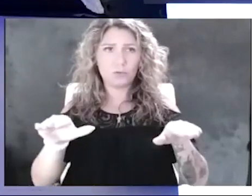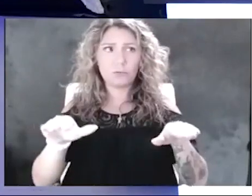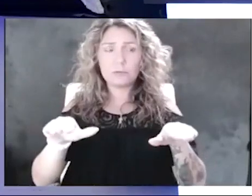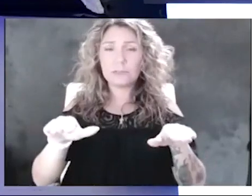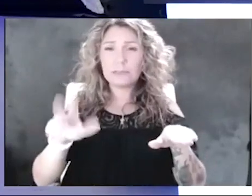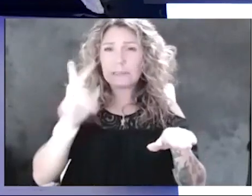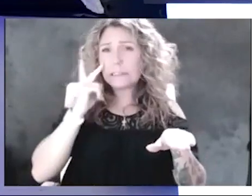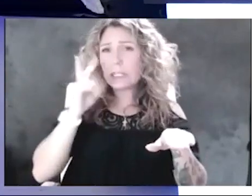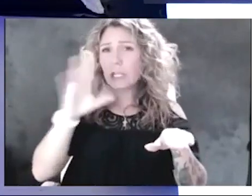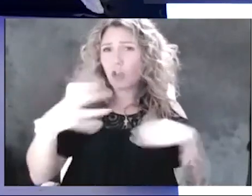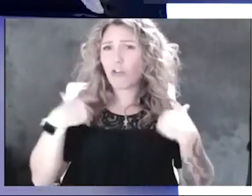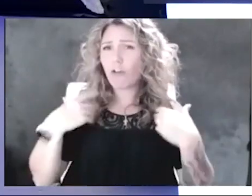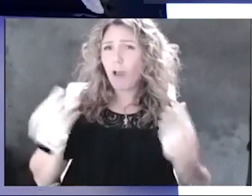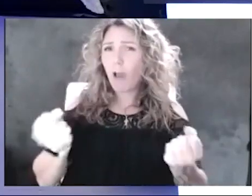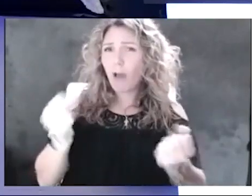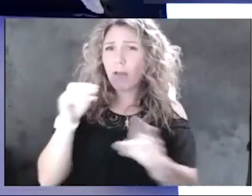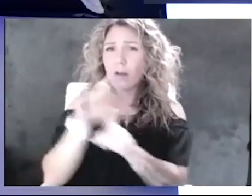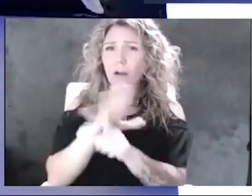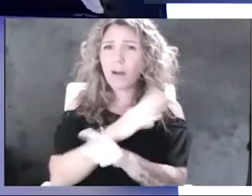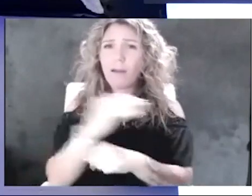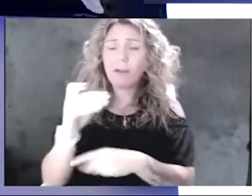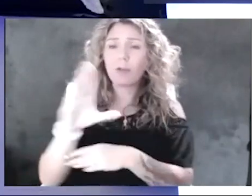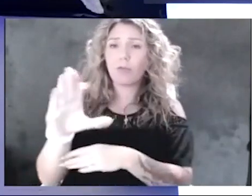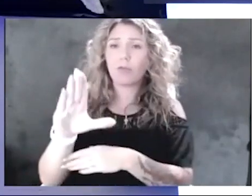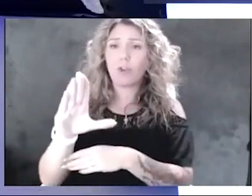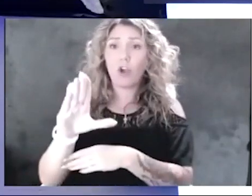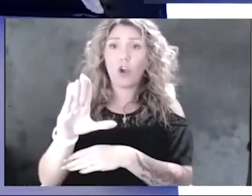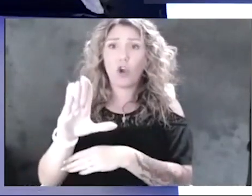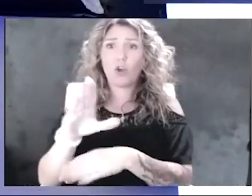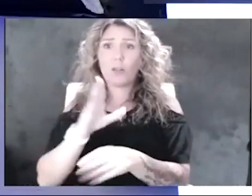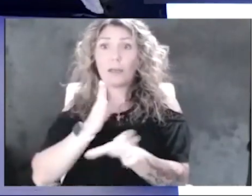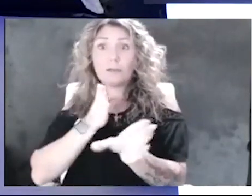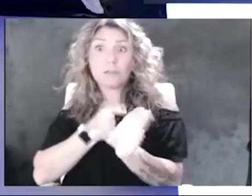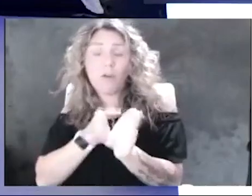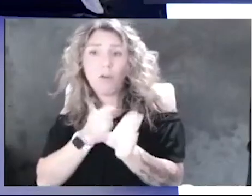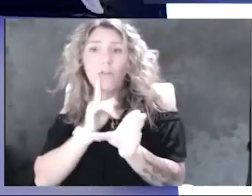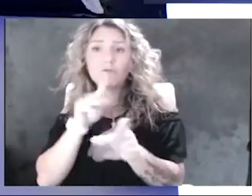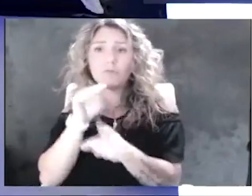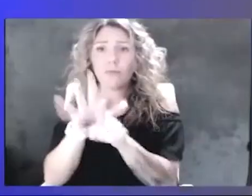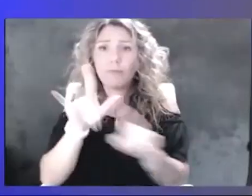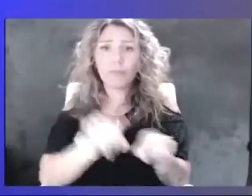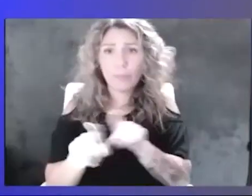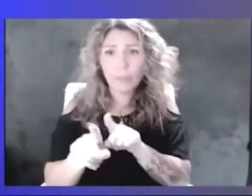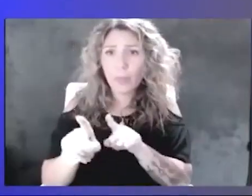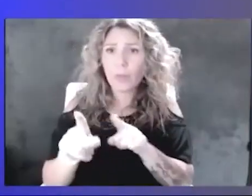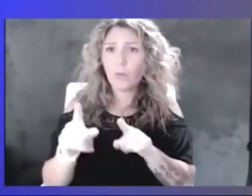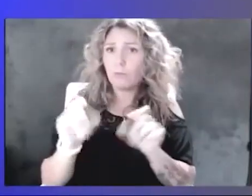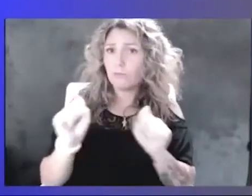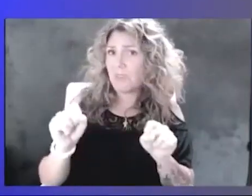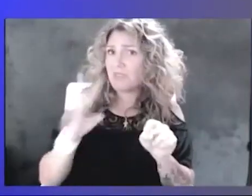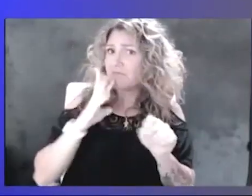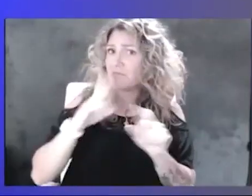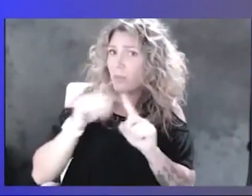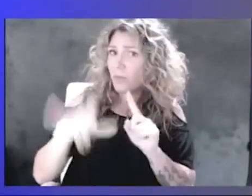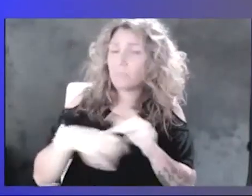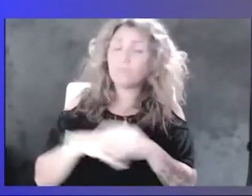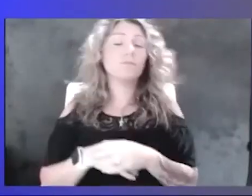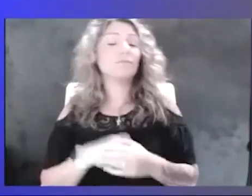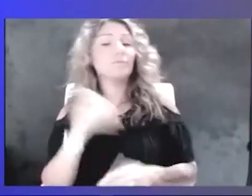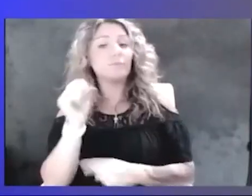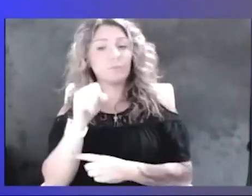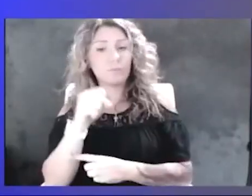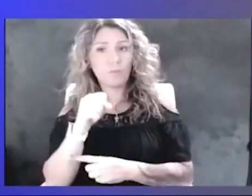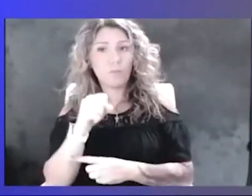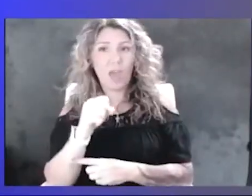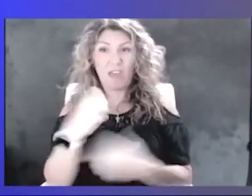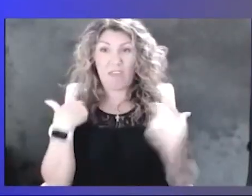their psychological effects. What do you think about it? Talk to us a little bit about that. Yeah, I think in addition to seeing the health effects that